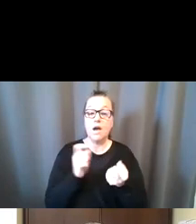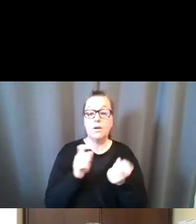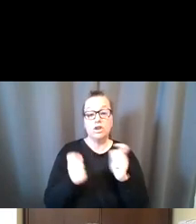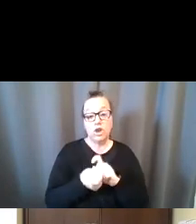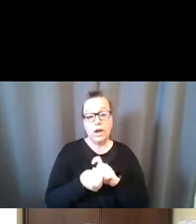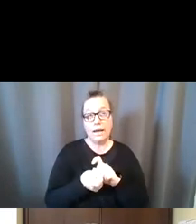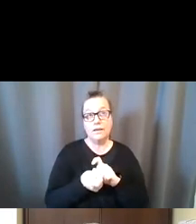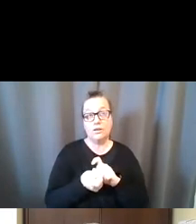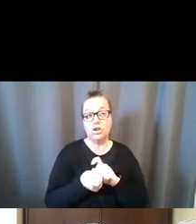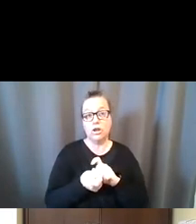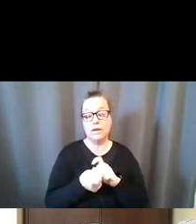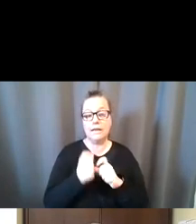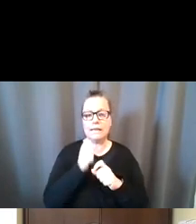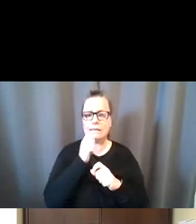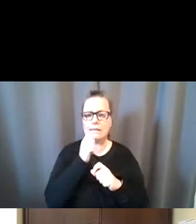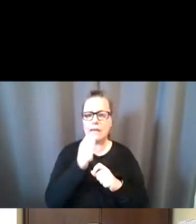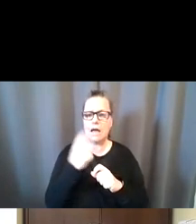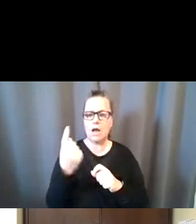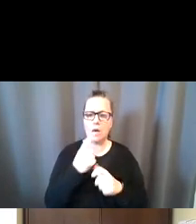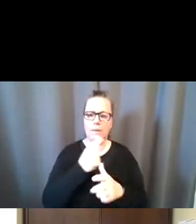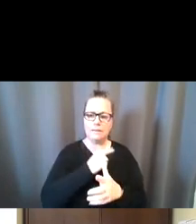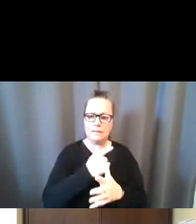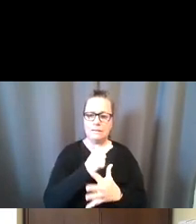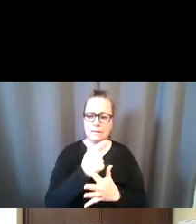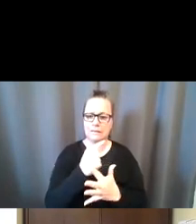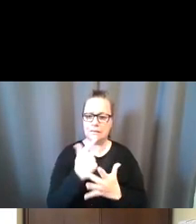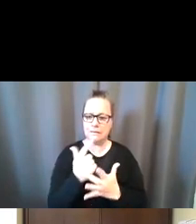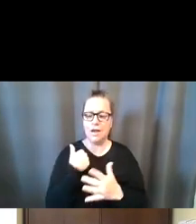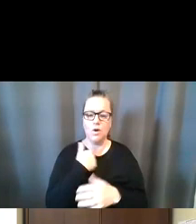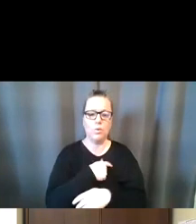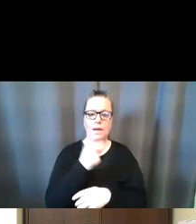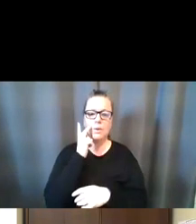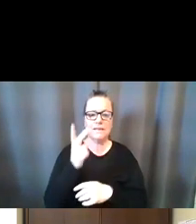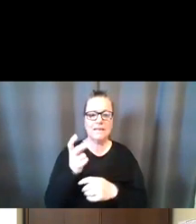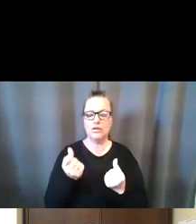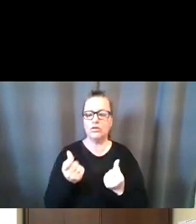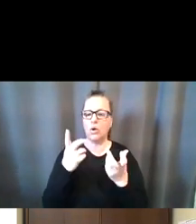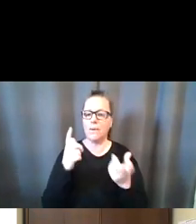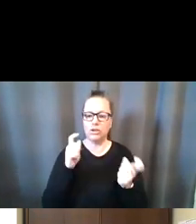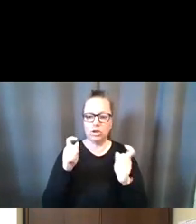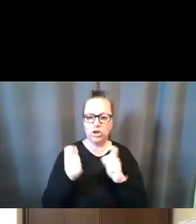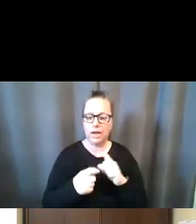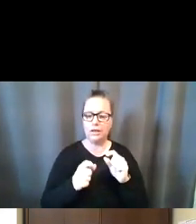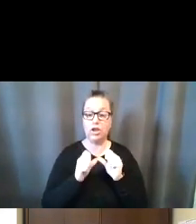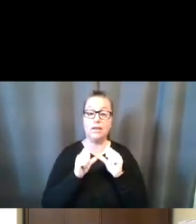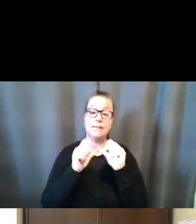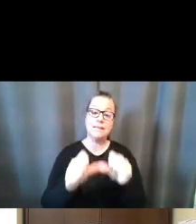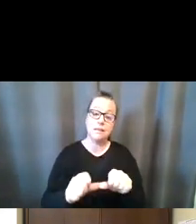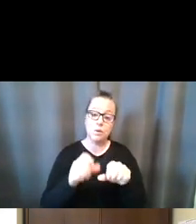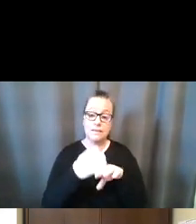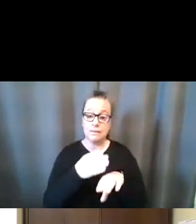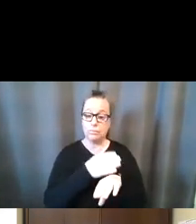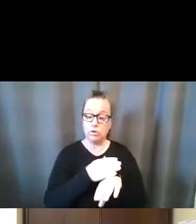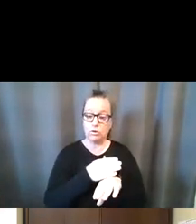as sequential as it used to be. We're seeing all sorts of iterative change, whether it's continuous improvement